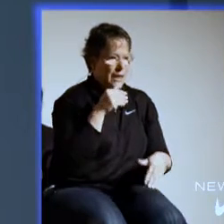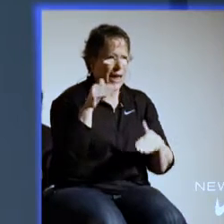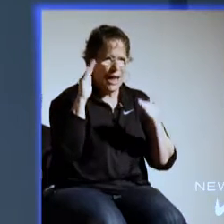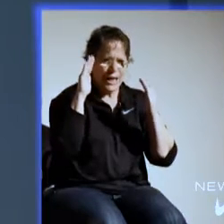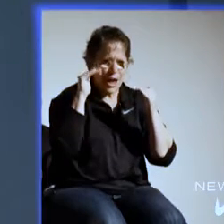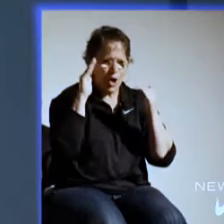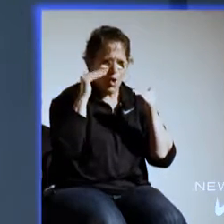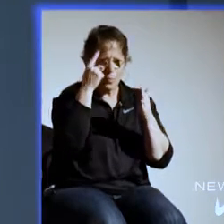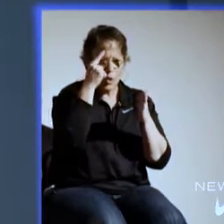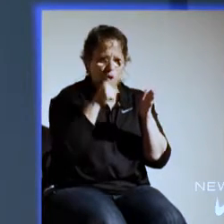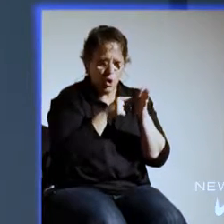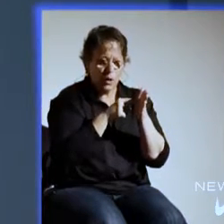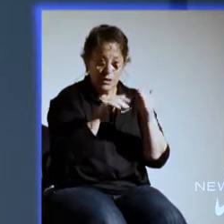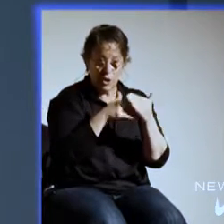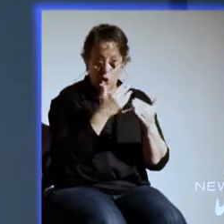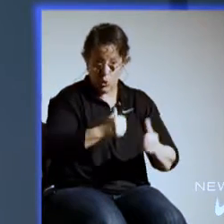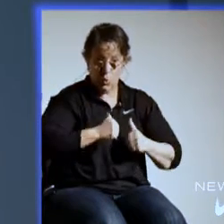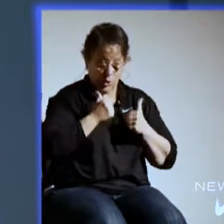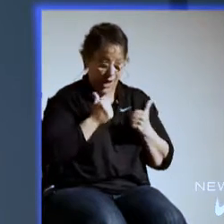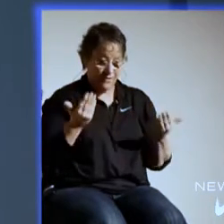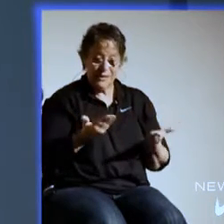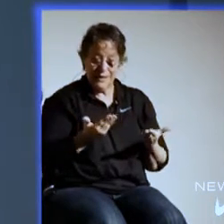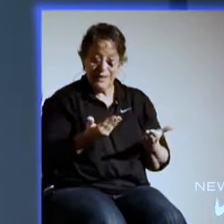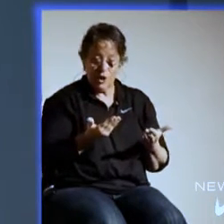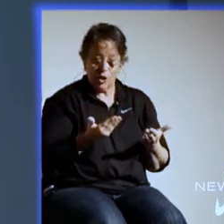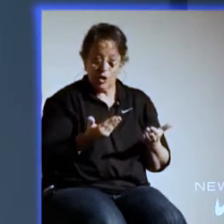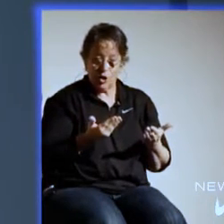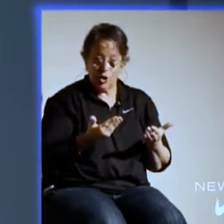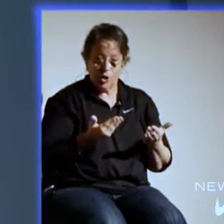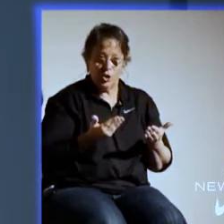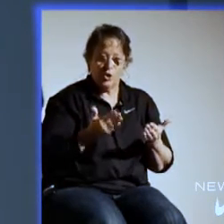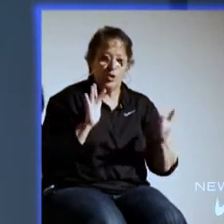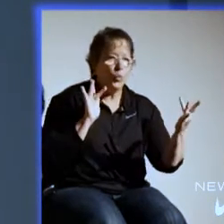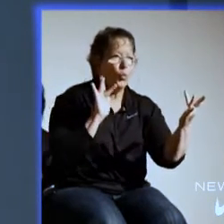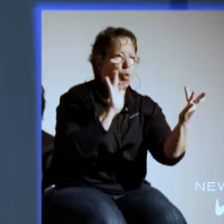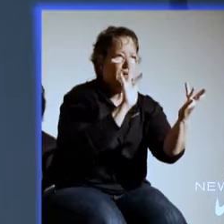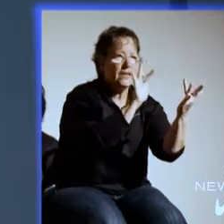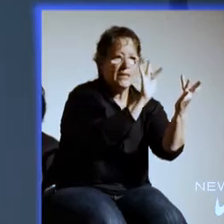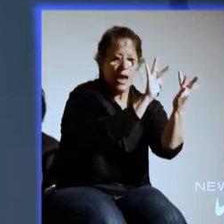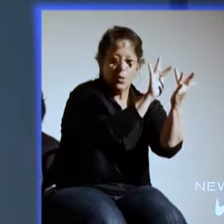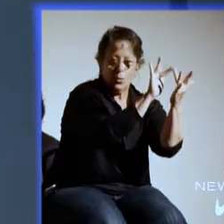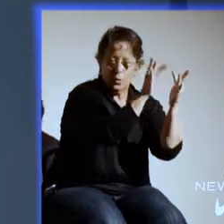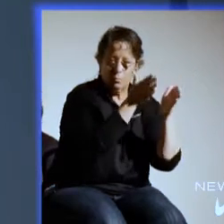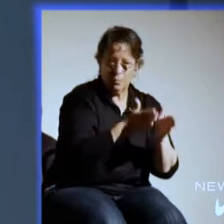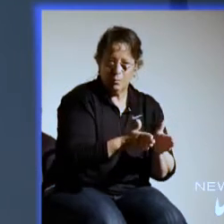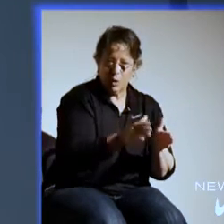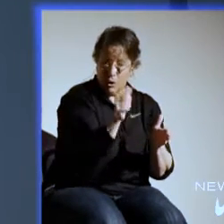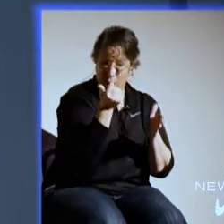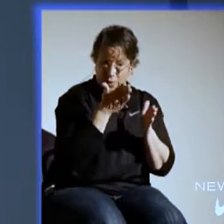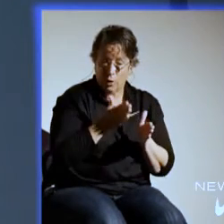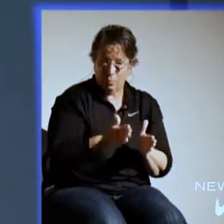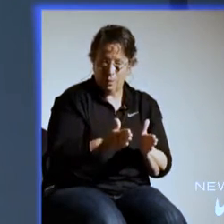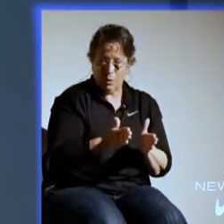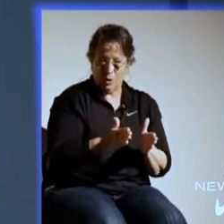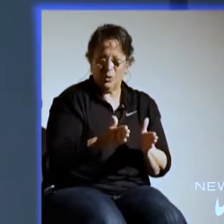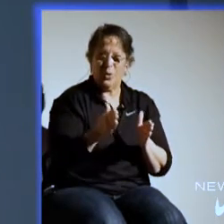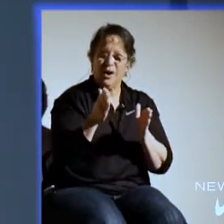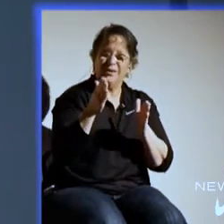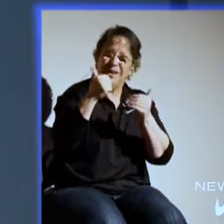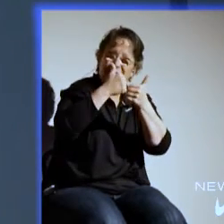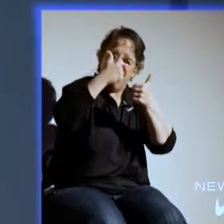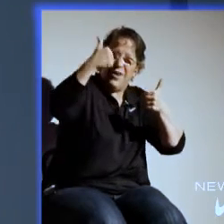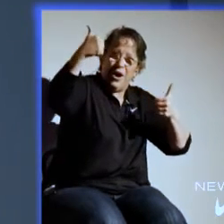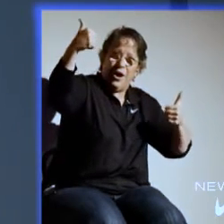this, but New Life exists to reach out from people to people who are far from God.